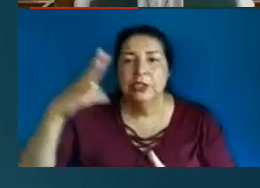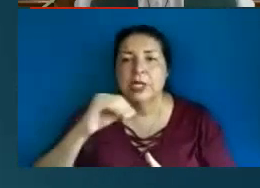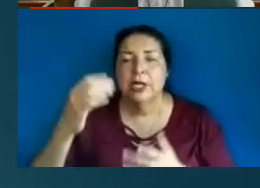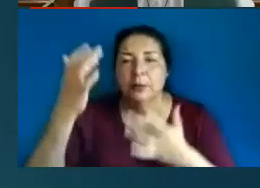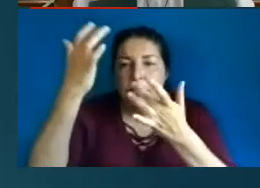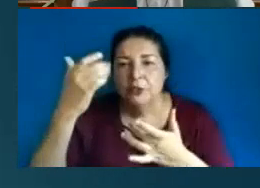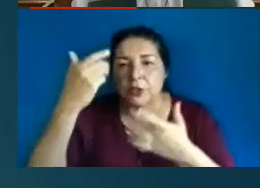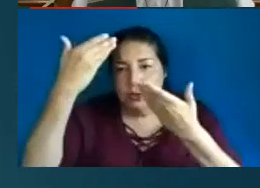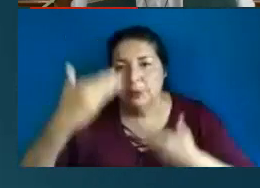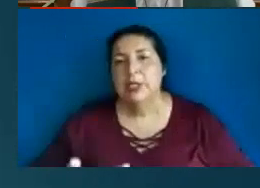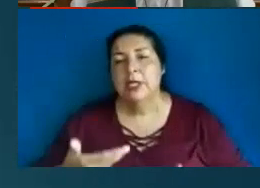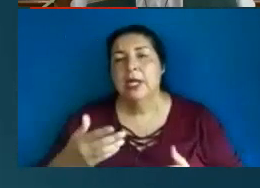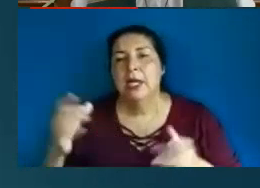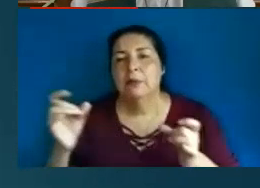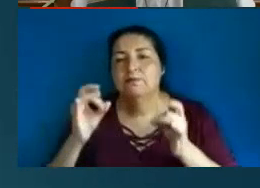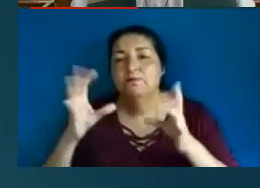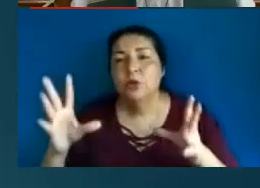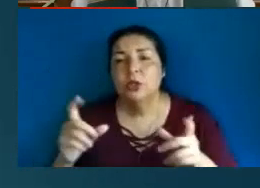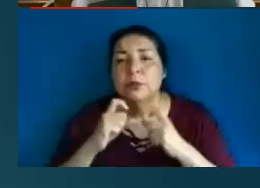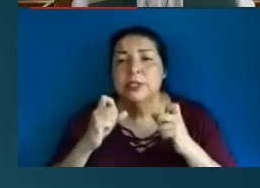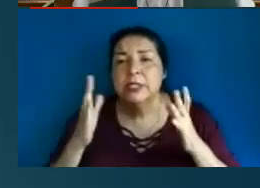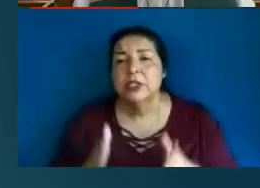me, a poor, sinful being.